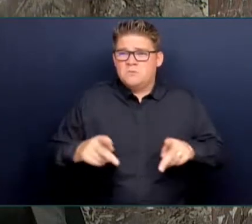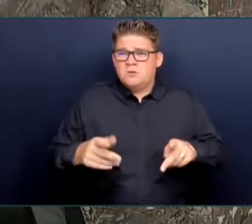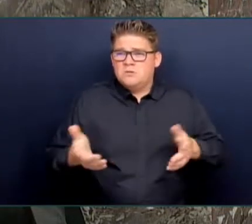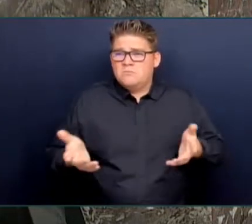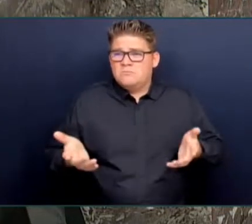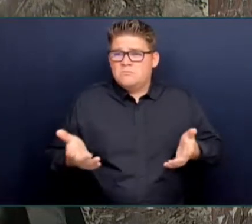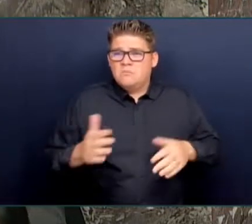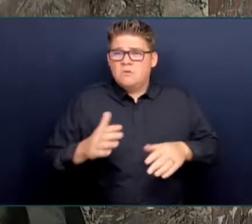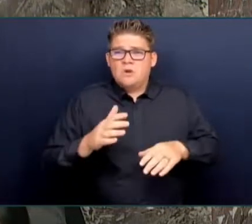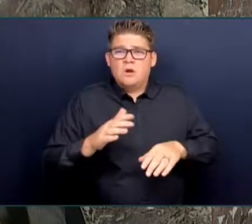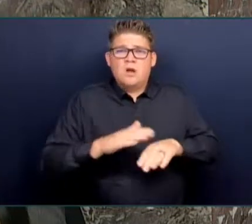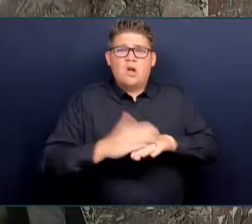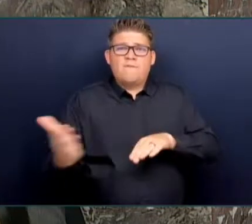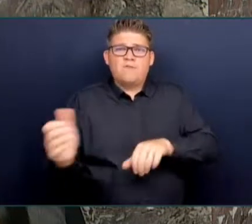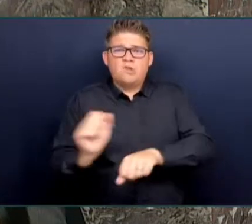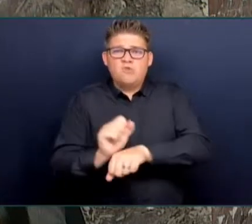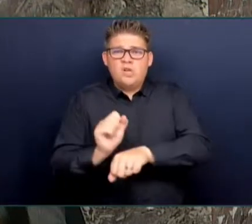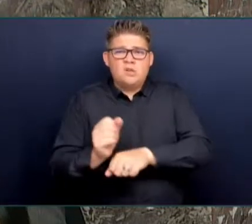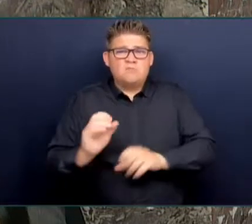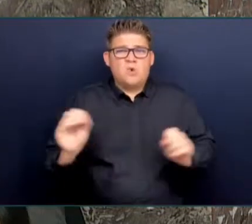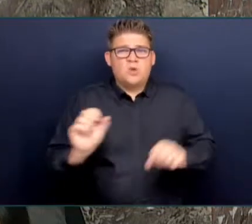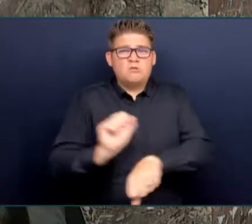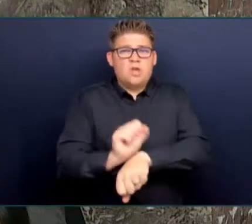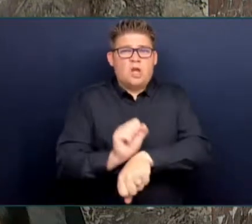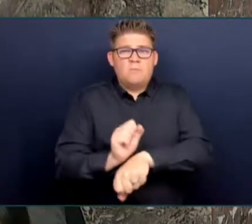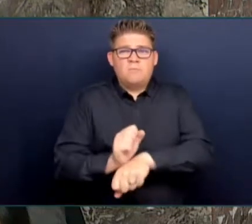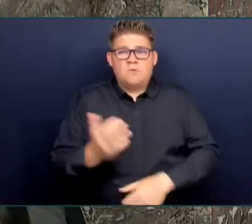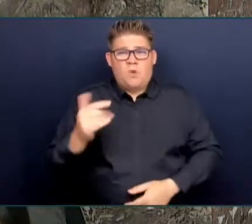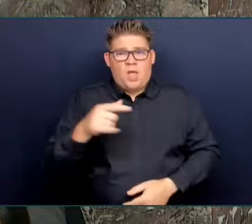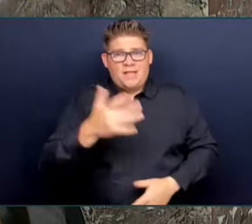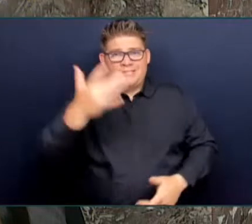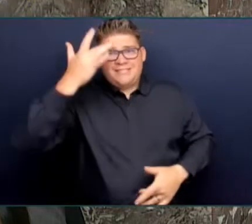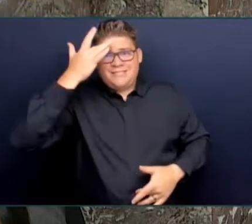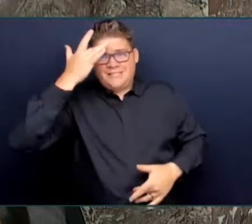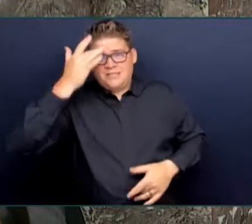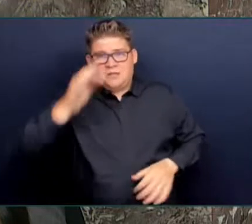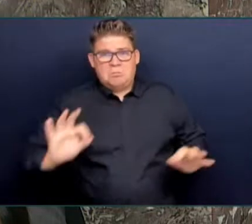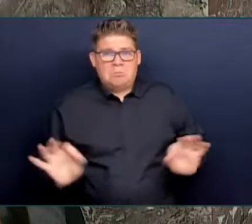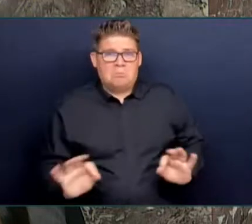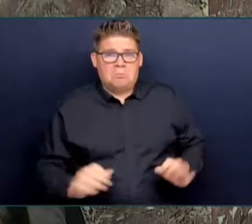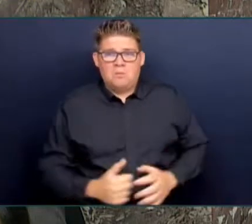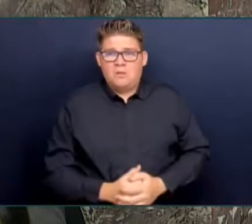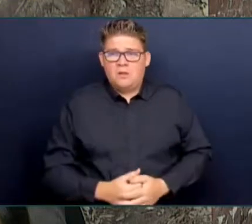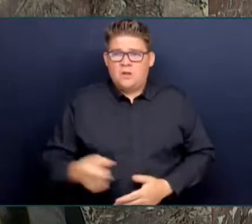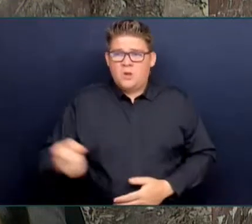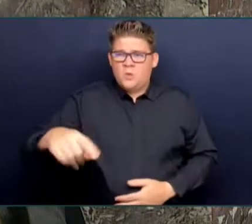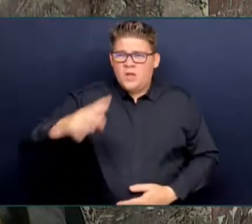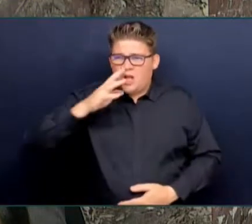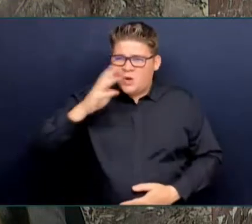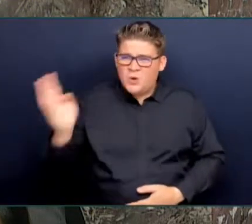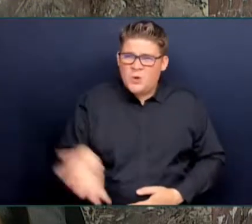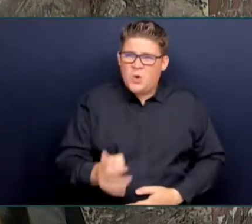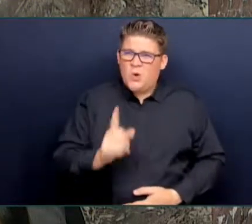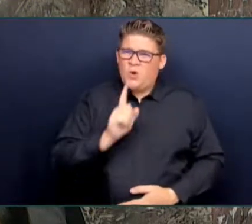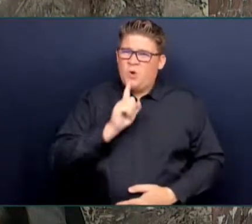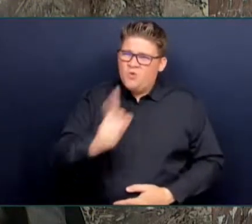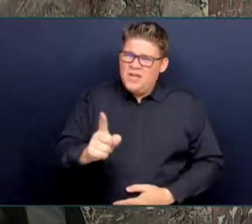because of COVID-19, as if these things aren't happening. And in this context, Honourable Speaker,